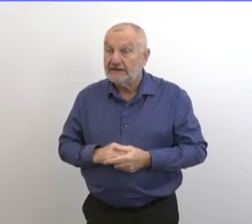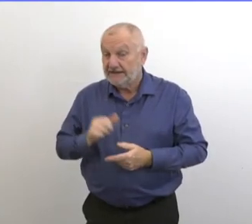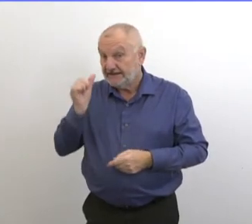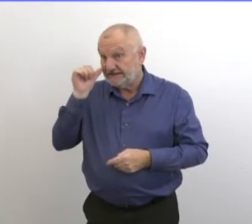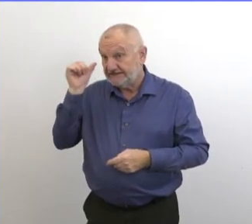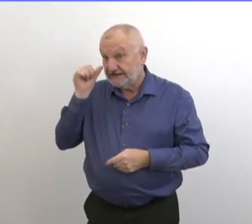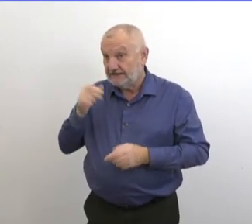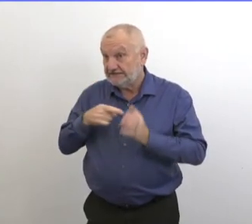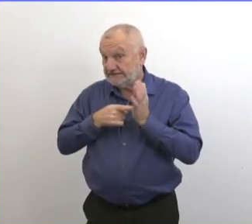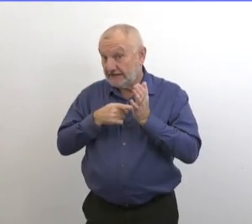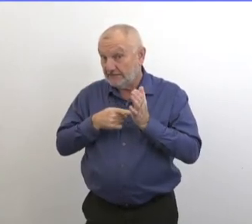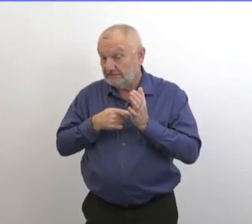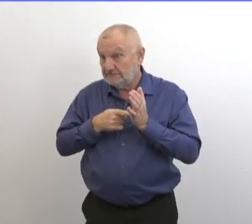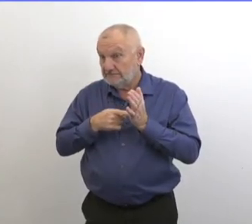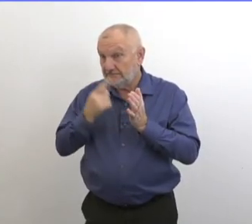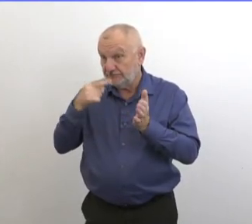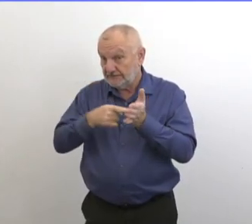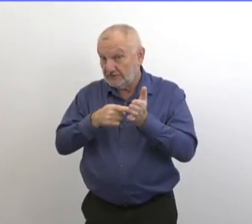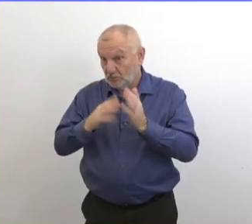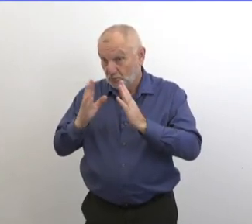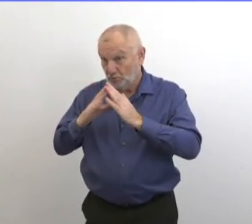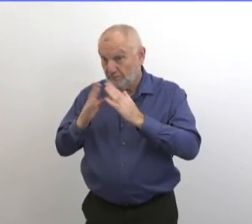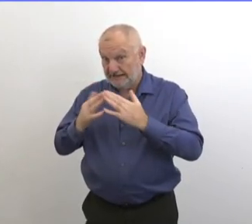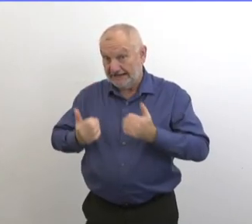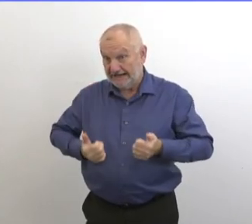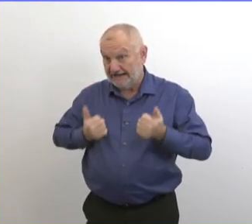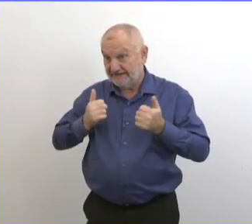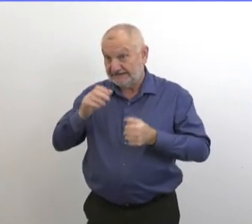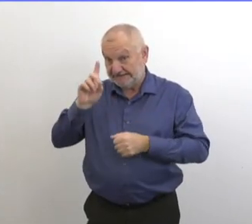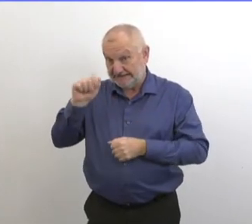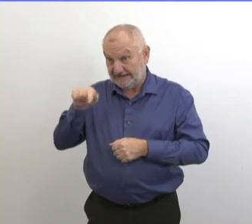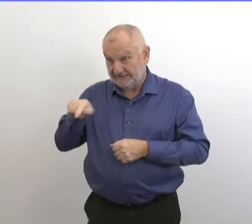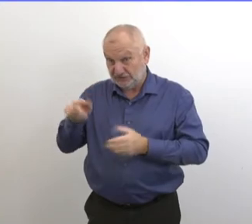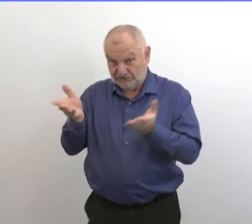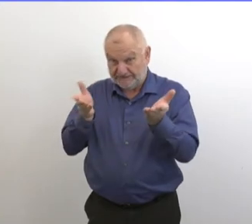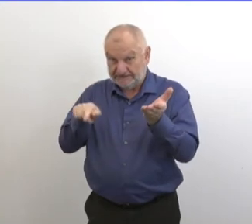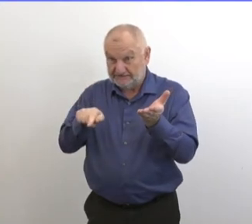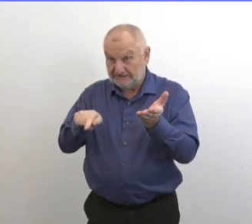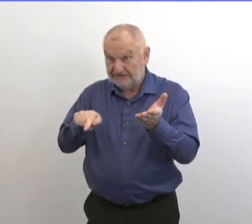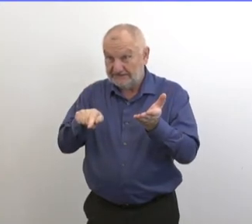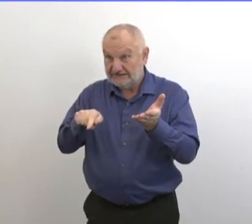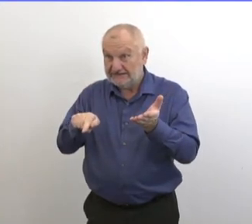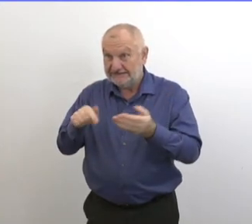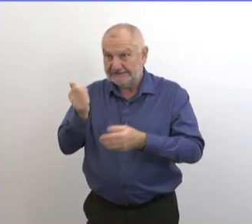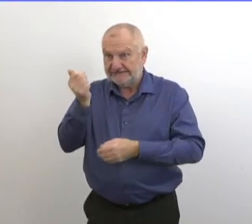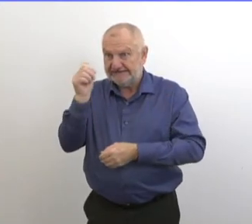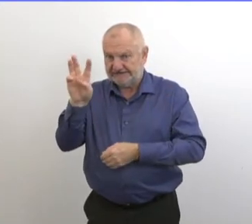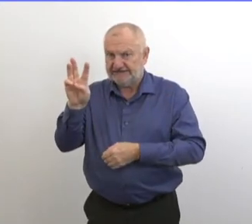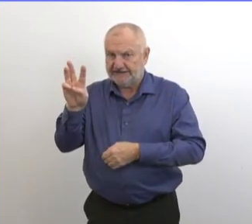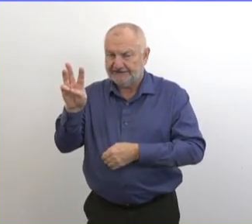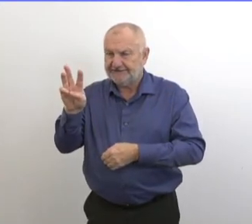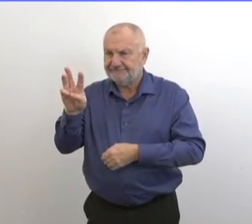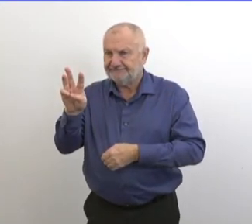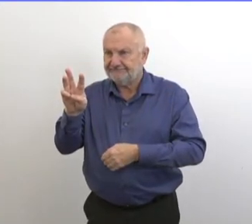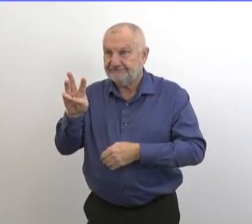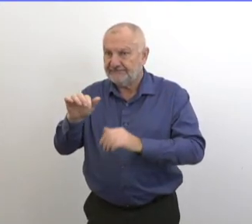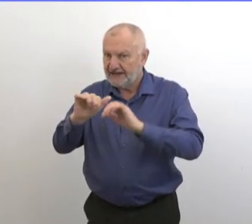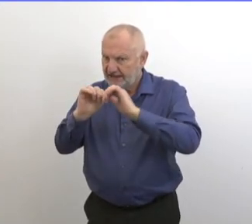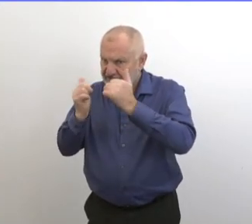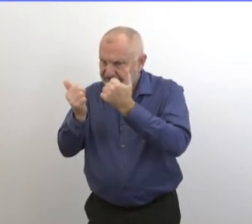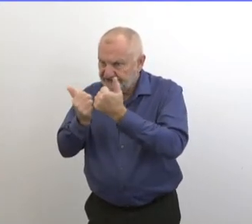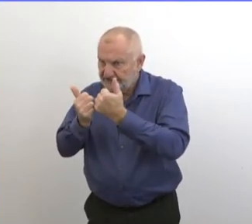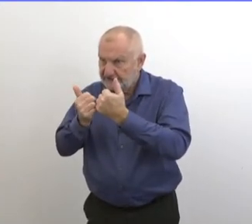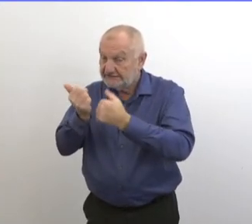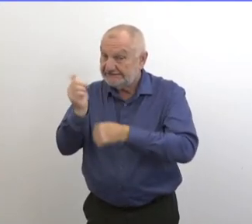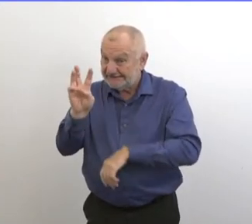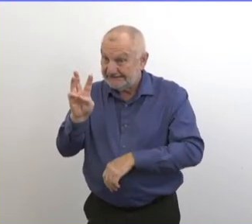example, in our community living disability services agencies, there were 16 affected agencies. And so